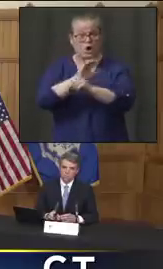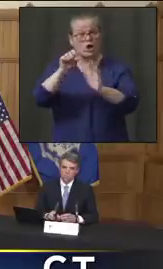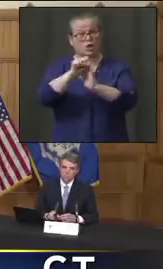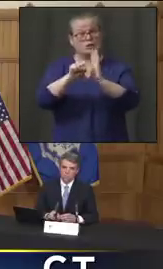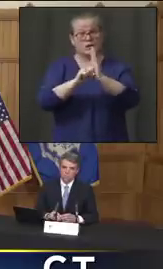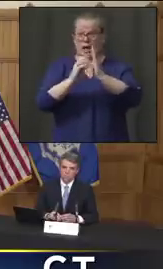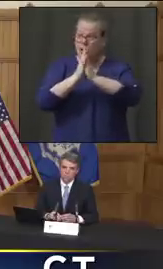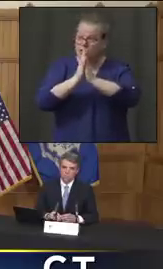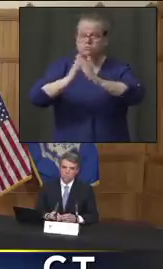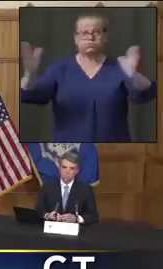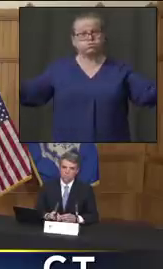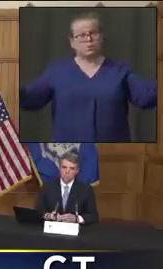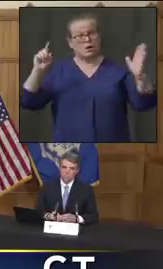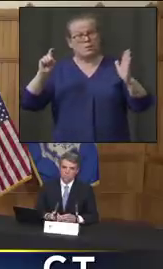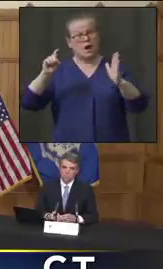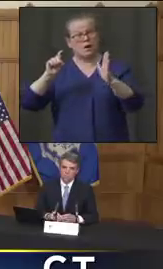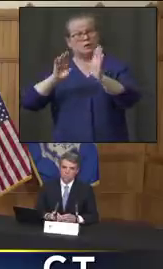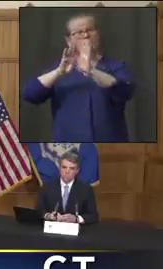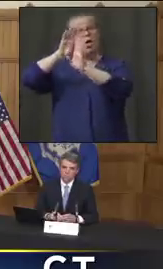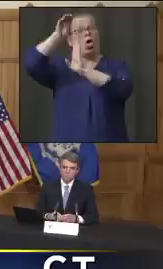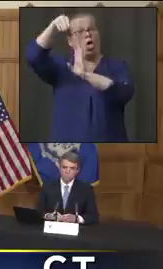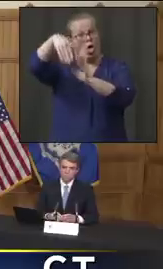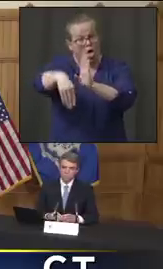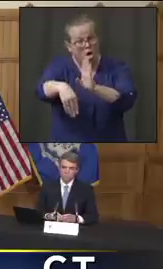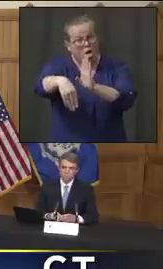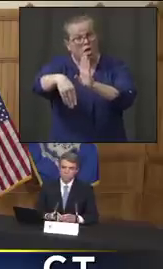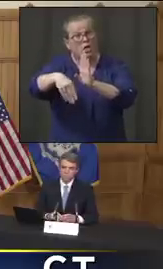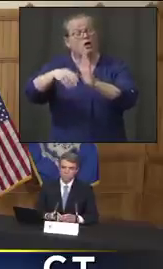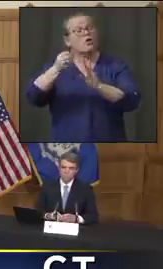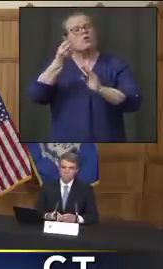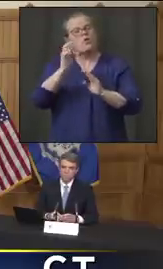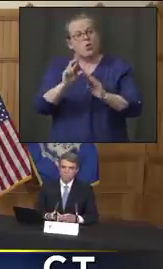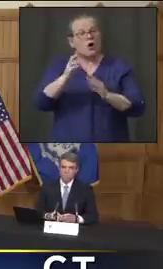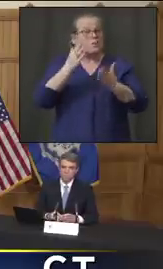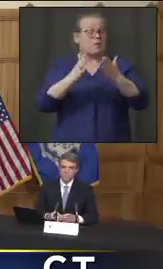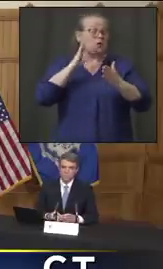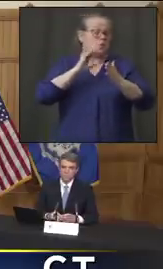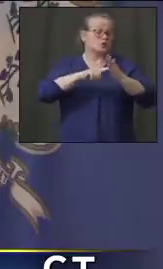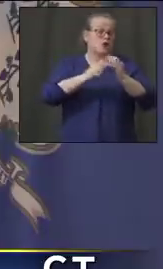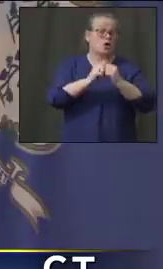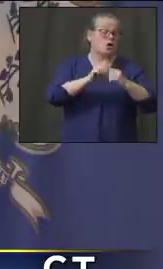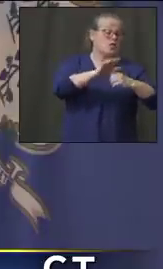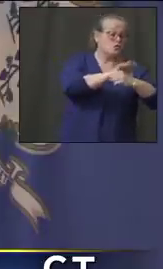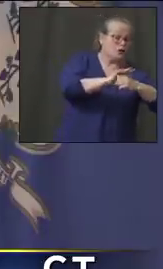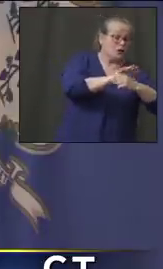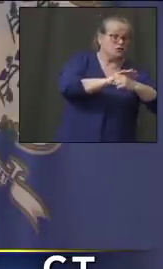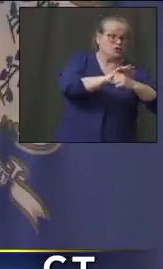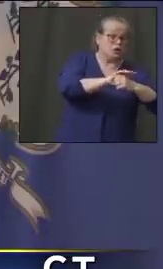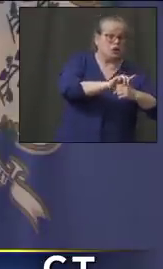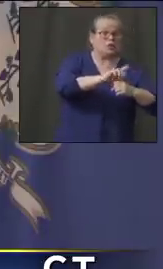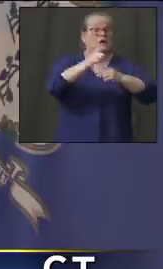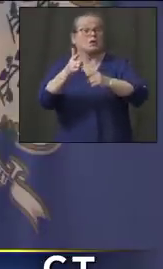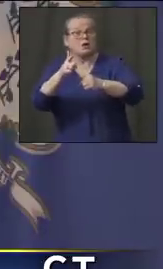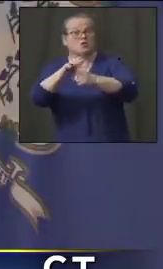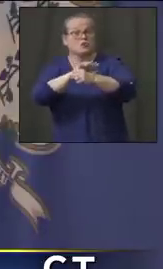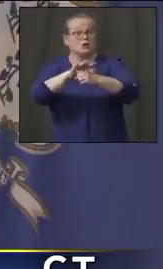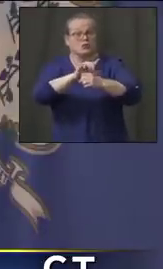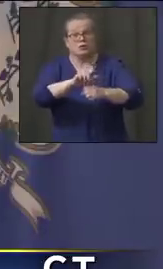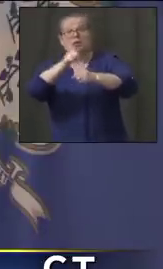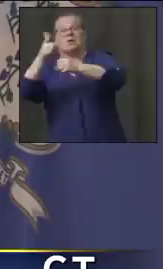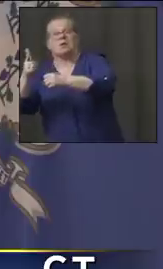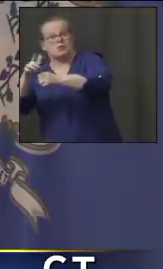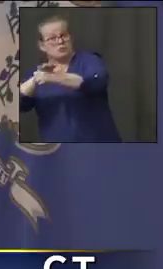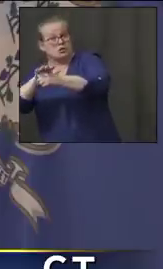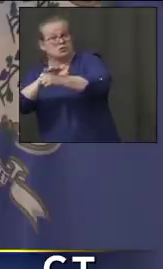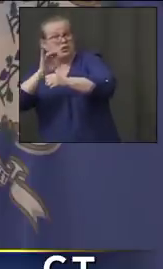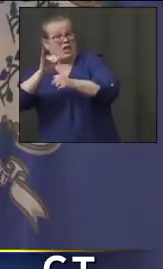a region by region reopening? I'll start with that, and then perhaps you'd like to say something. But what we're referring